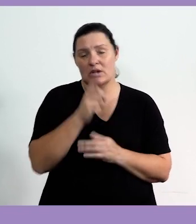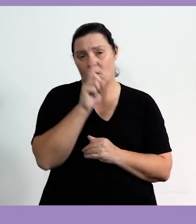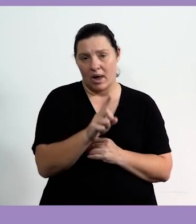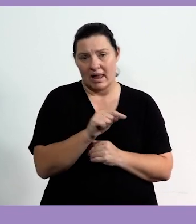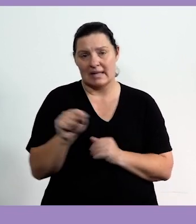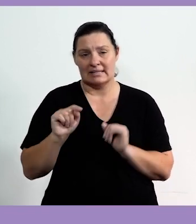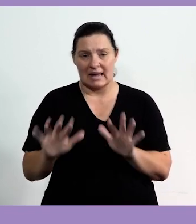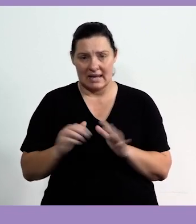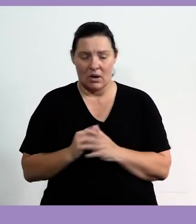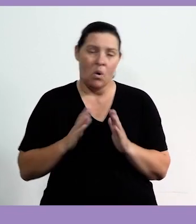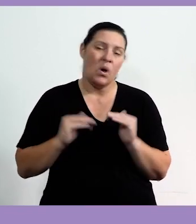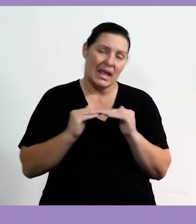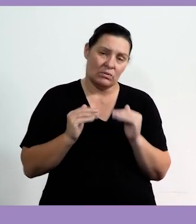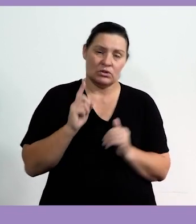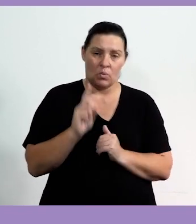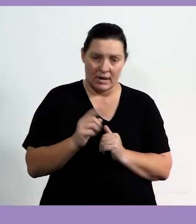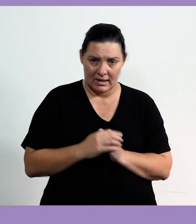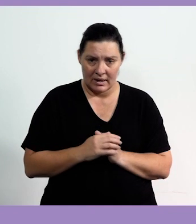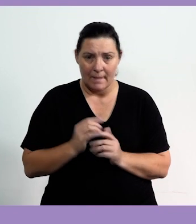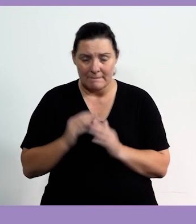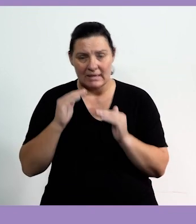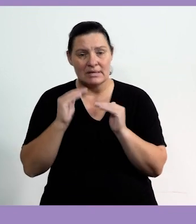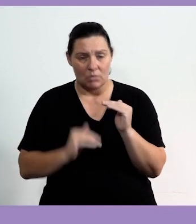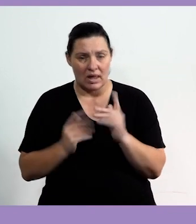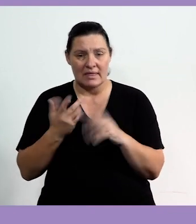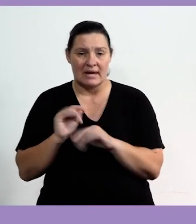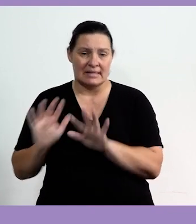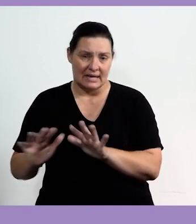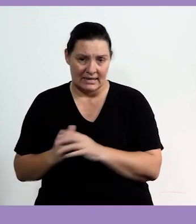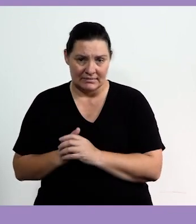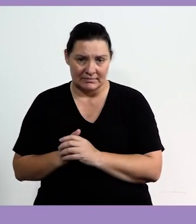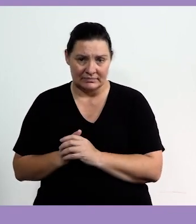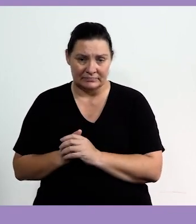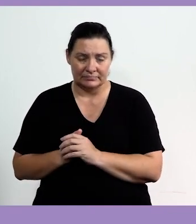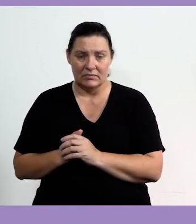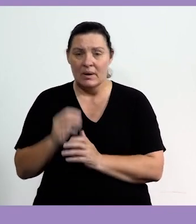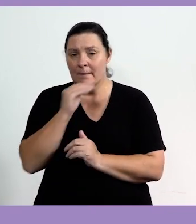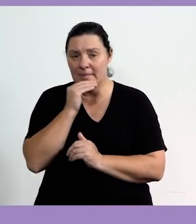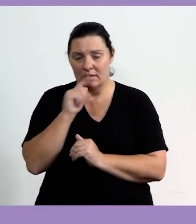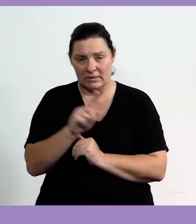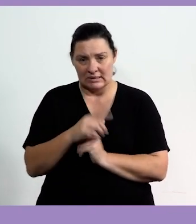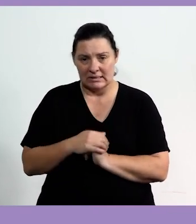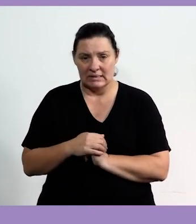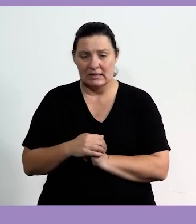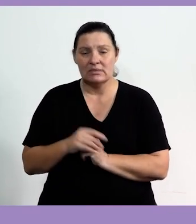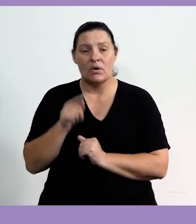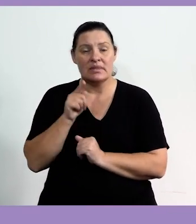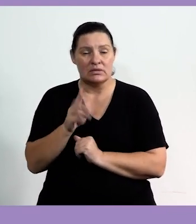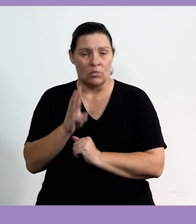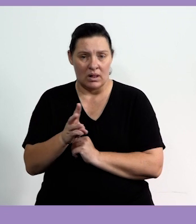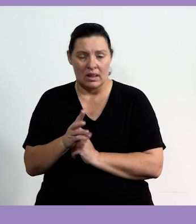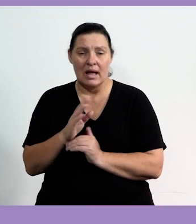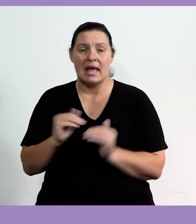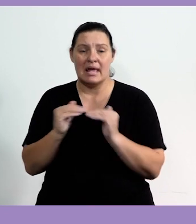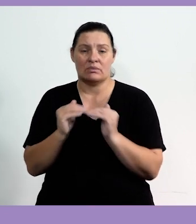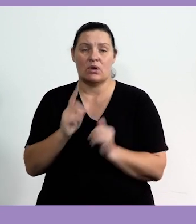be between 1 and 10 or equals to 1, but smaller than 10. So what does this mean? This means